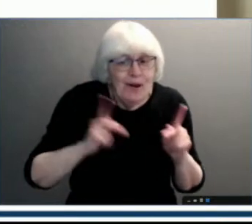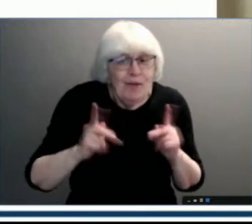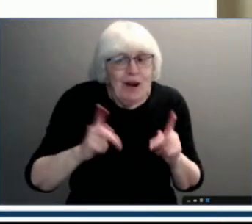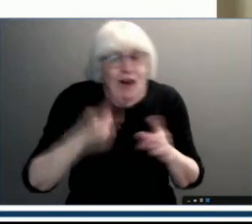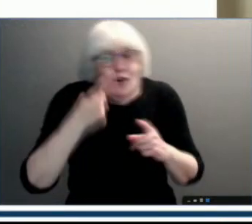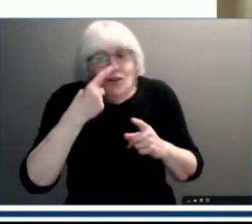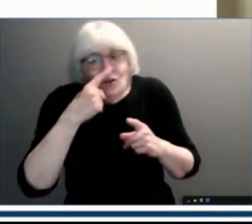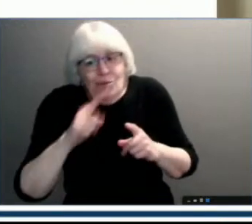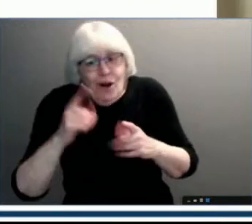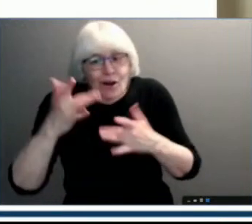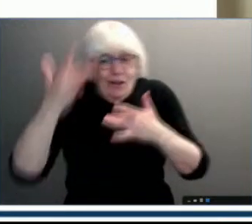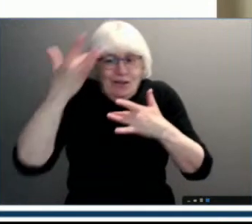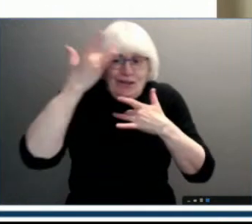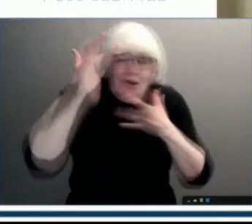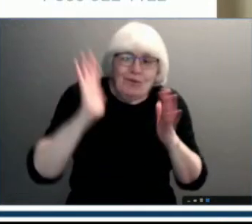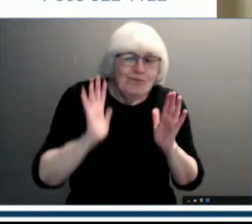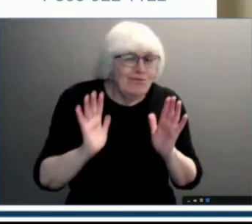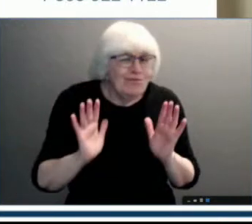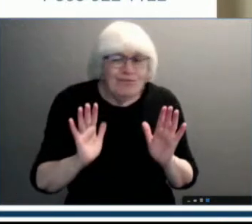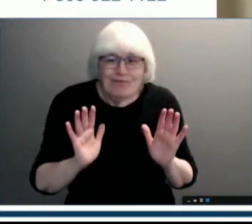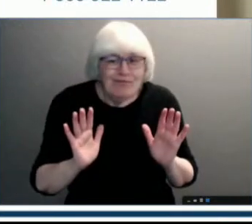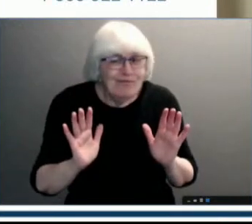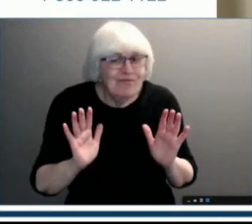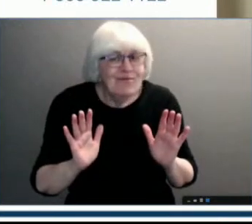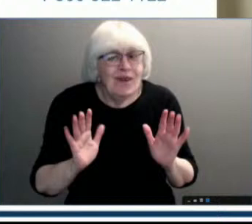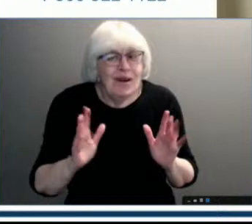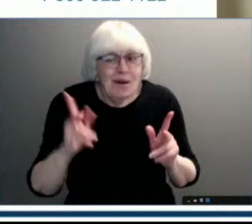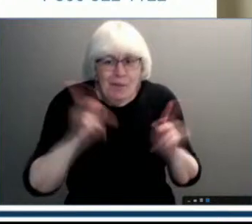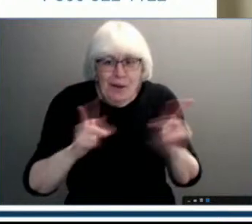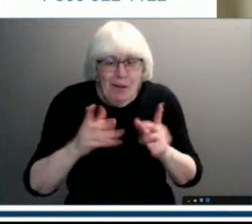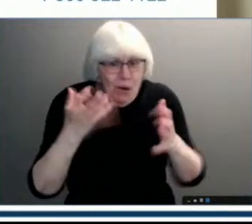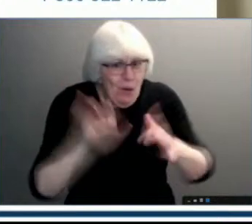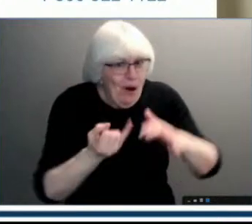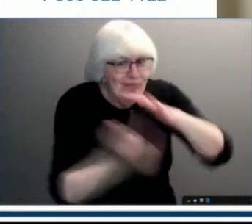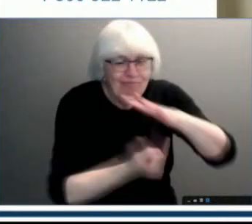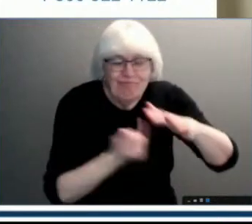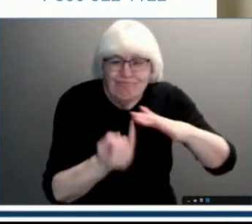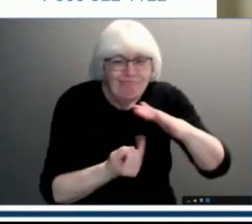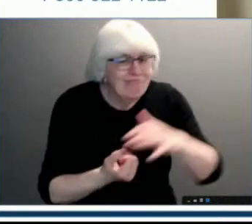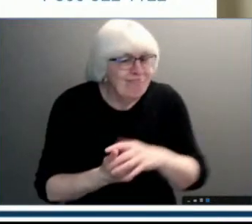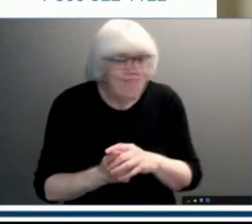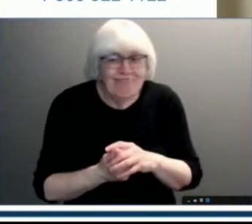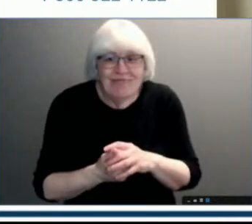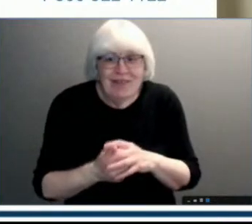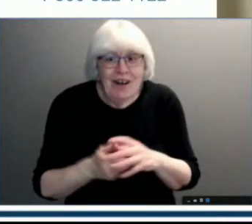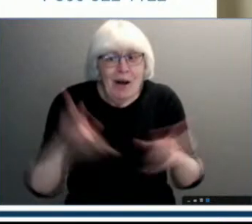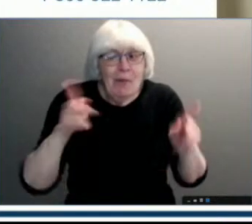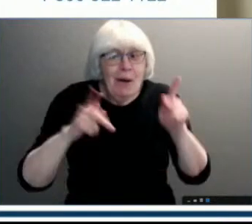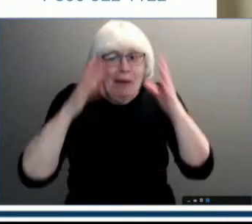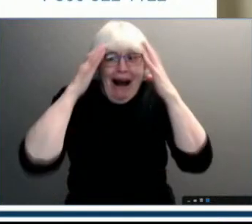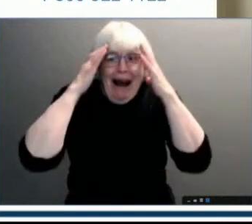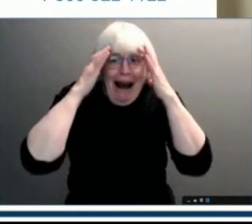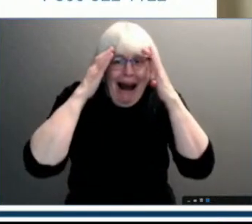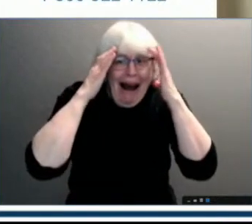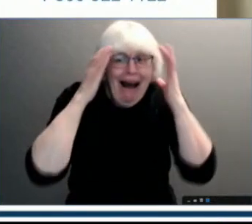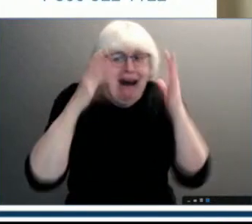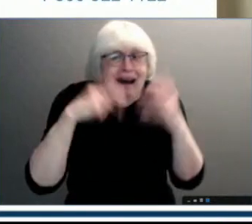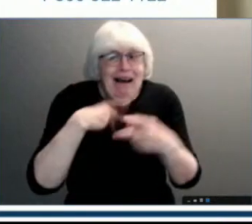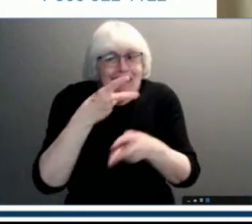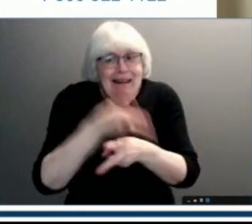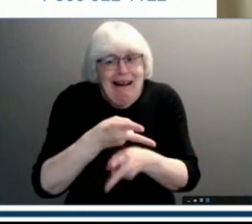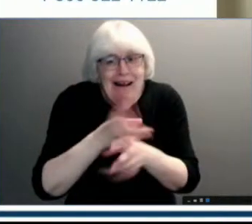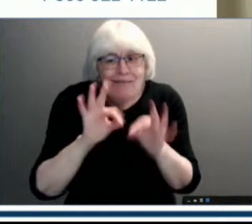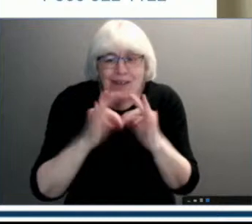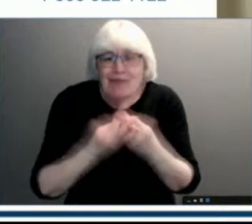wants to isolate and worry about not being able to work or care for their loved ones. Nobody wants to infect their family